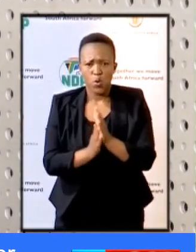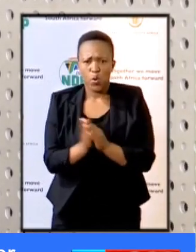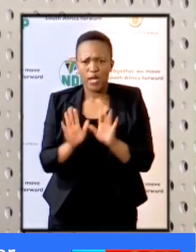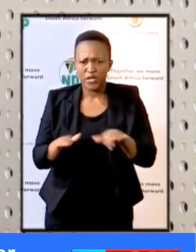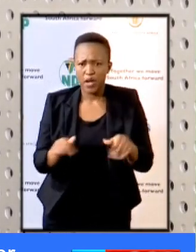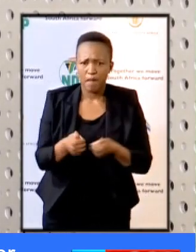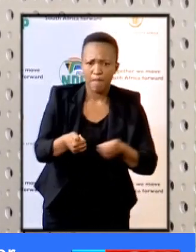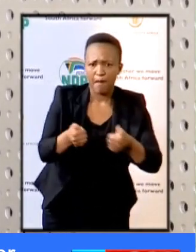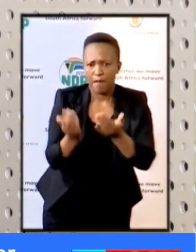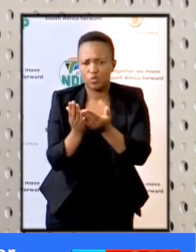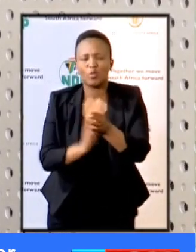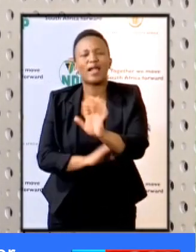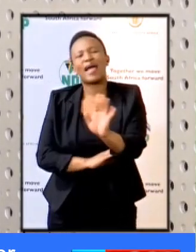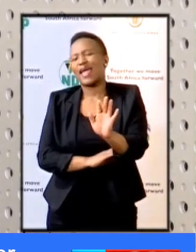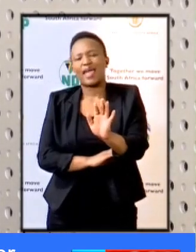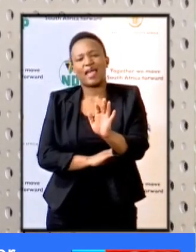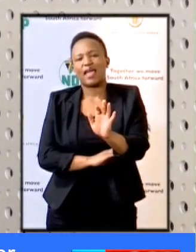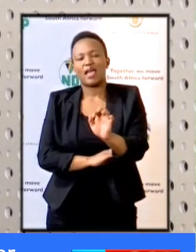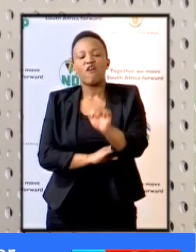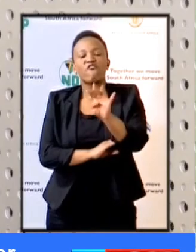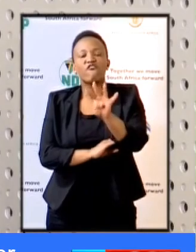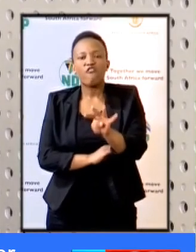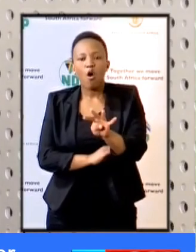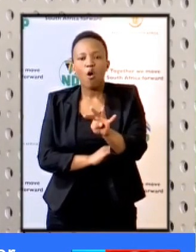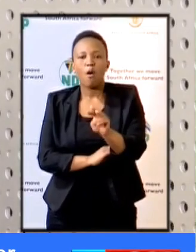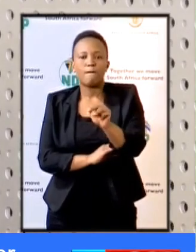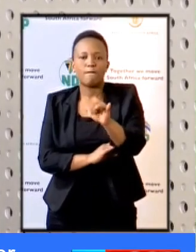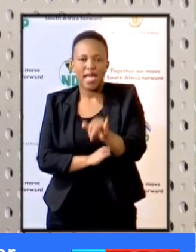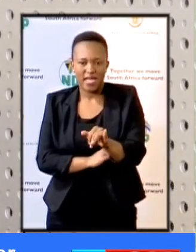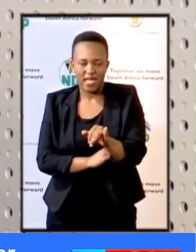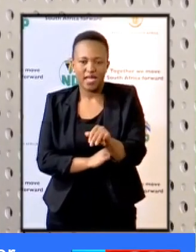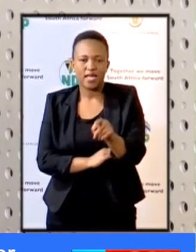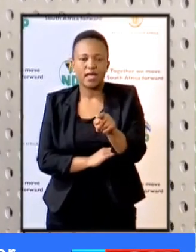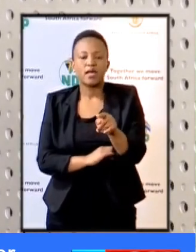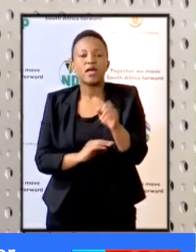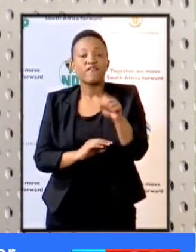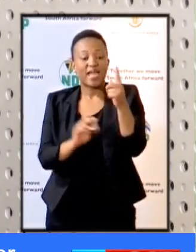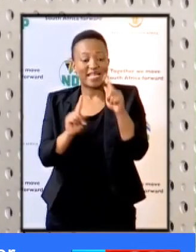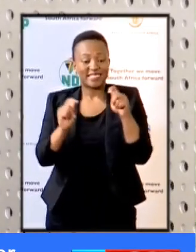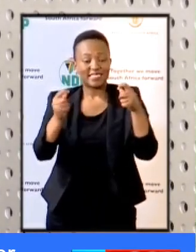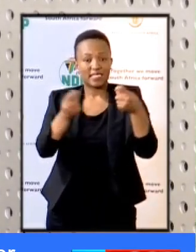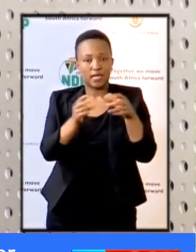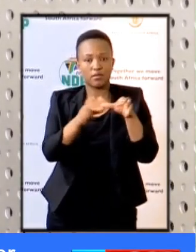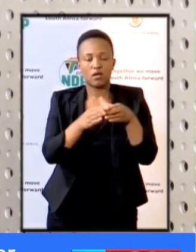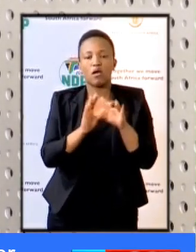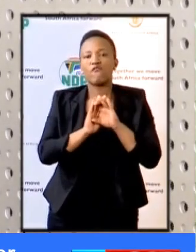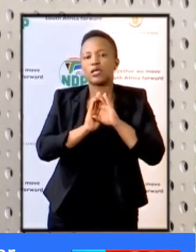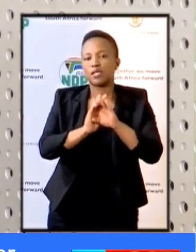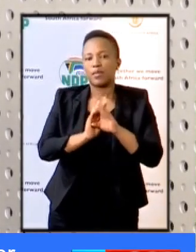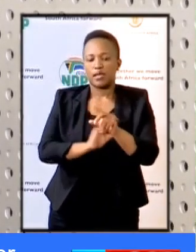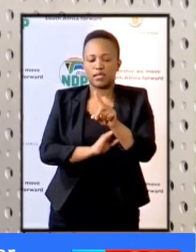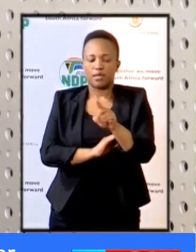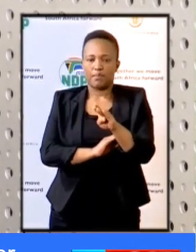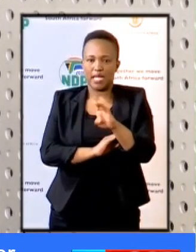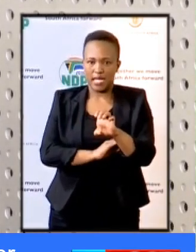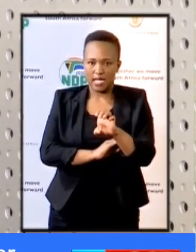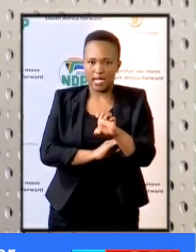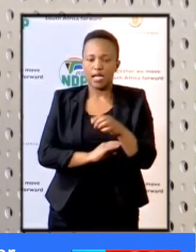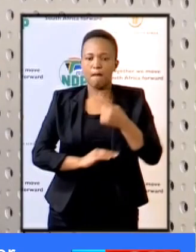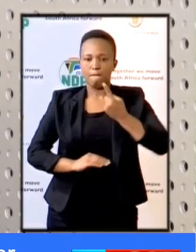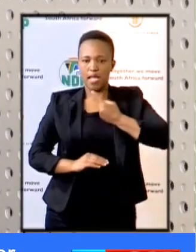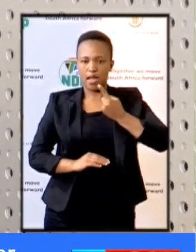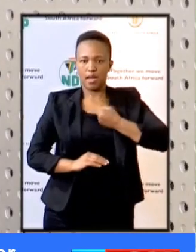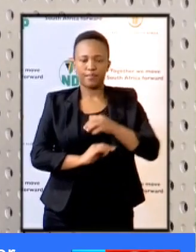bayeza abezi nge4 kuzoza the first team. For instance, kwa DB kuzoza mina nama